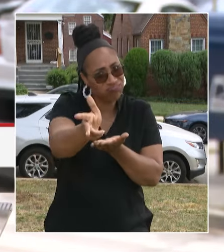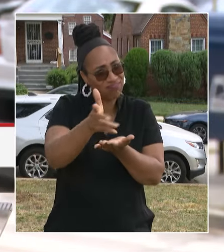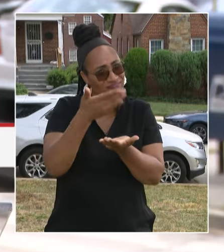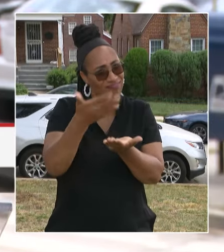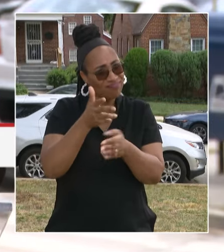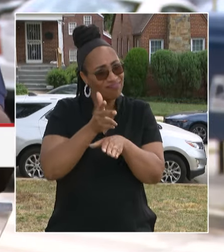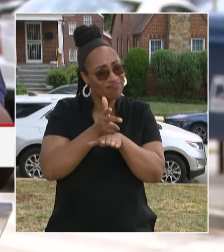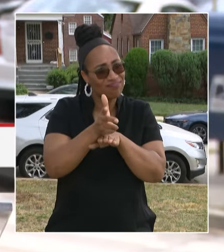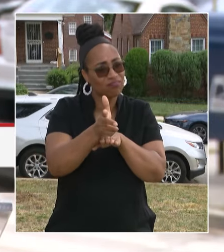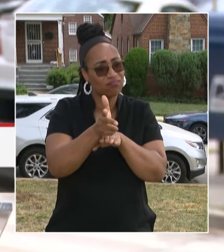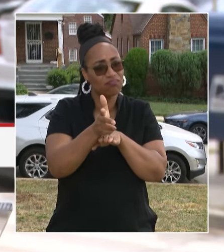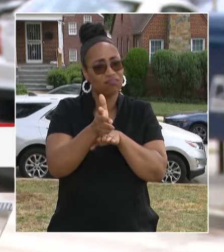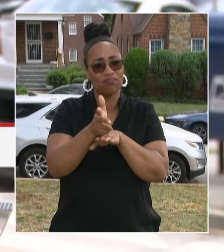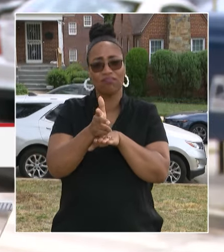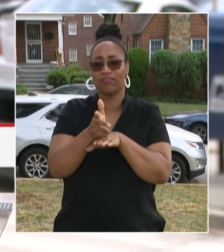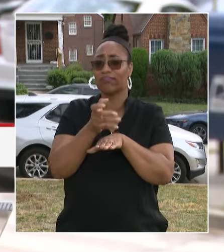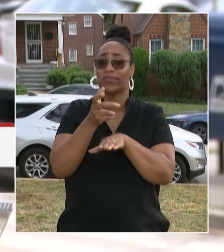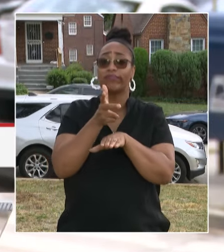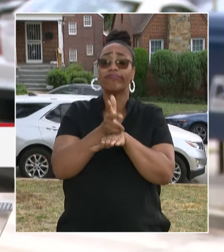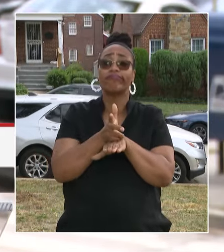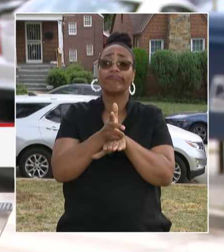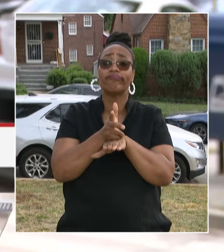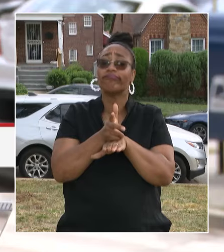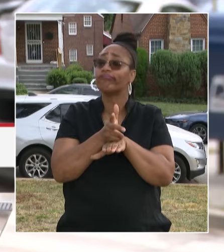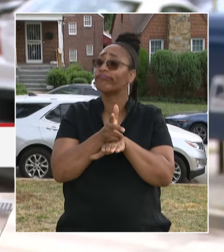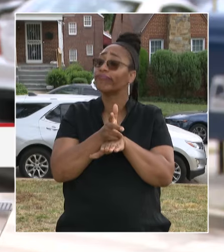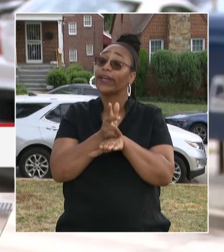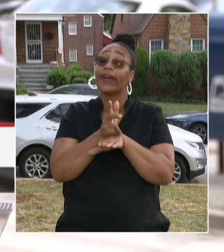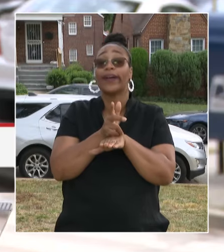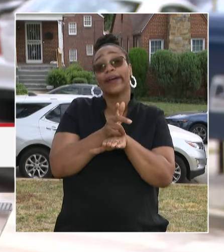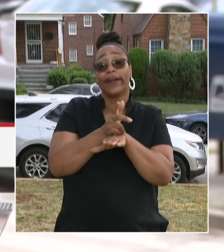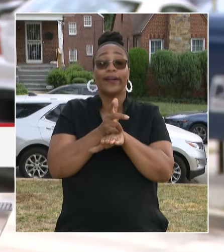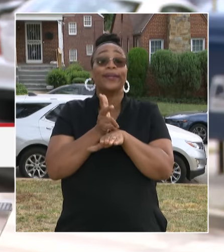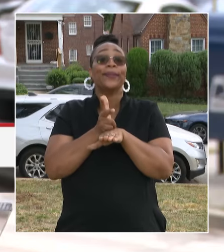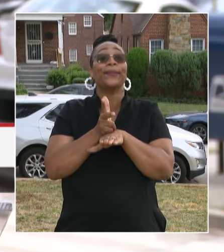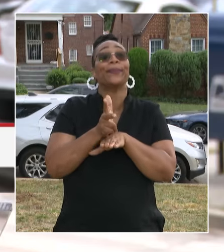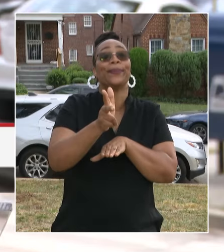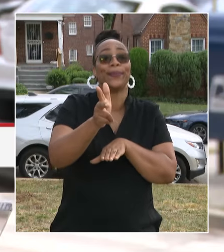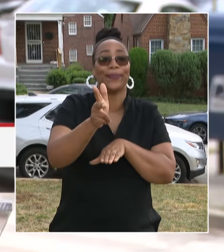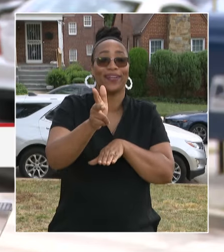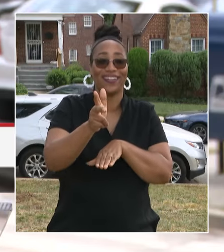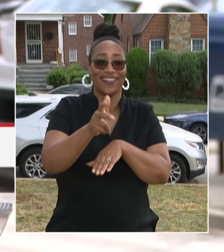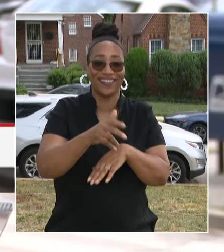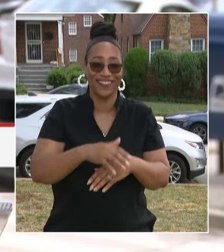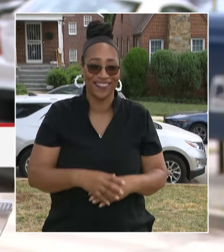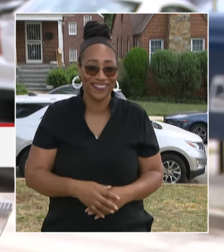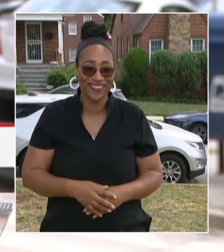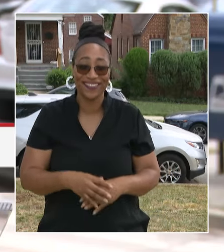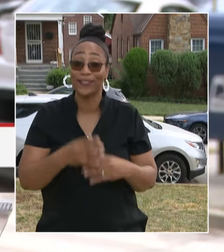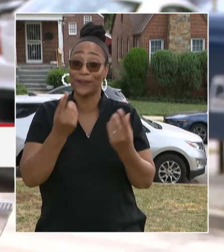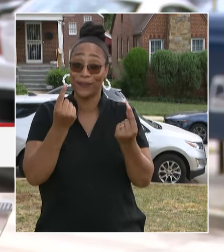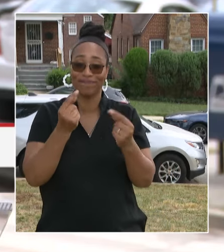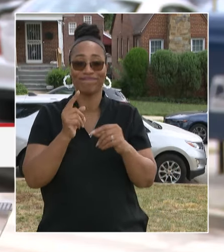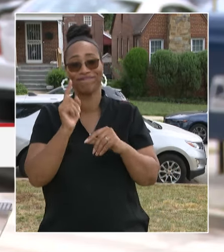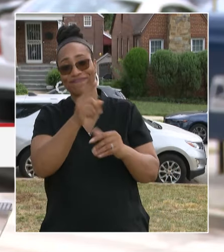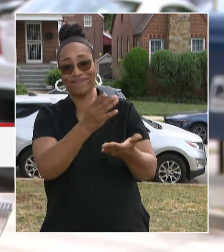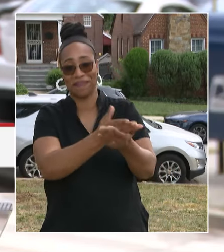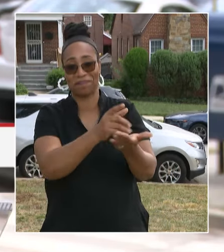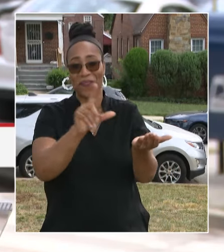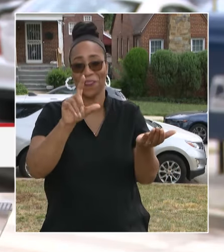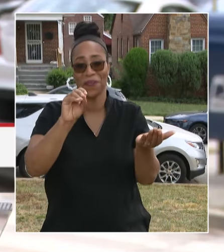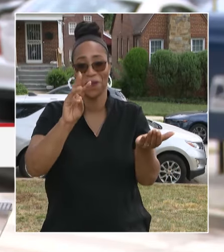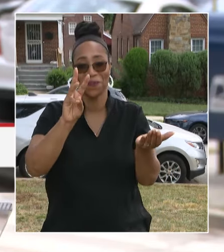takes off. We make it to Lowe's. He pulls over, and he says, man, we almost lost